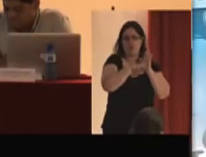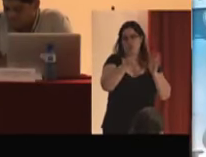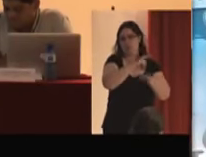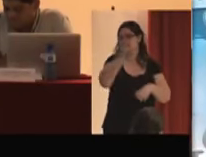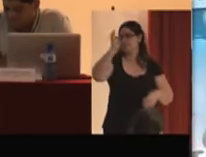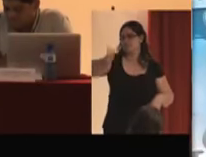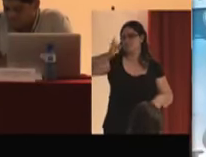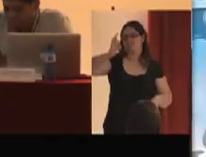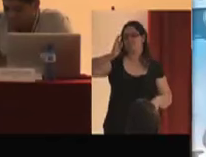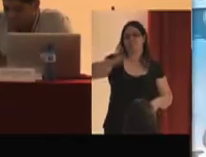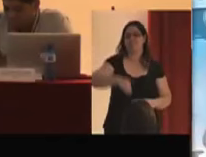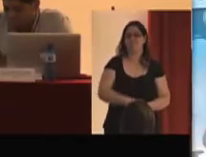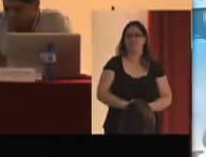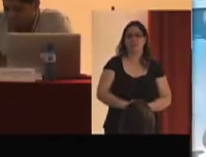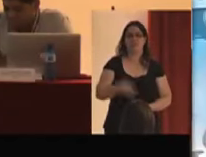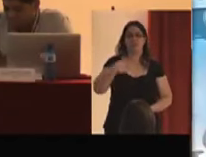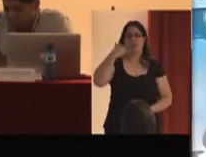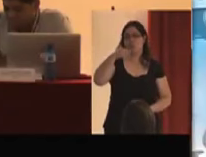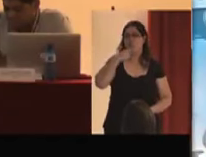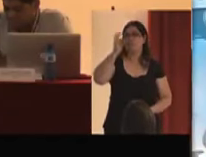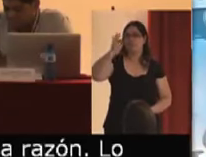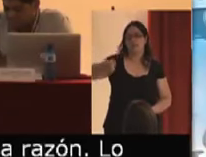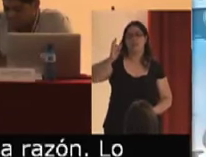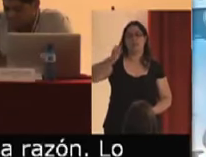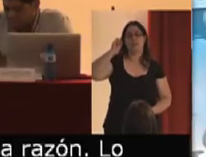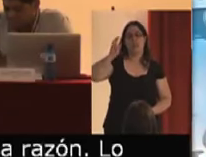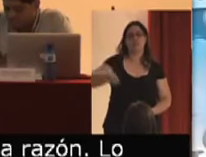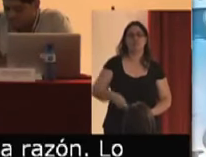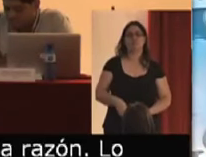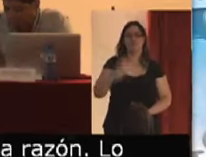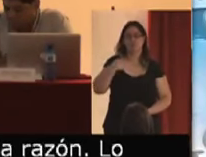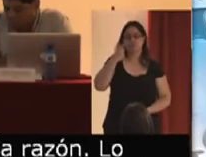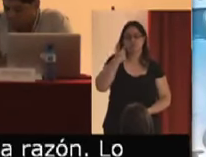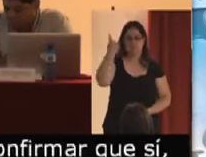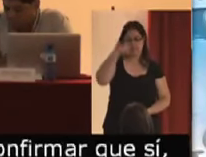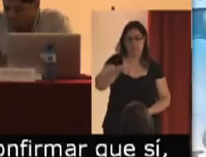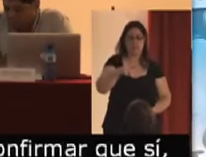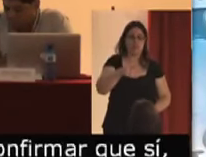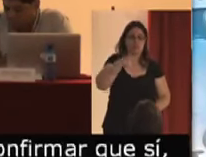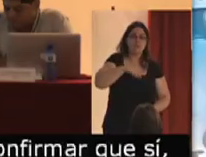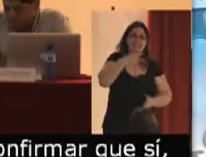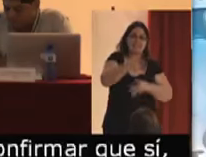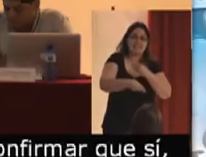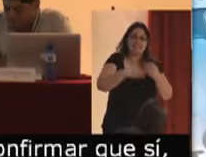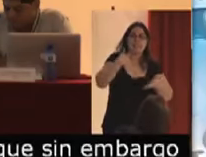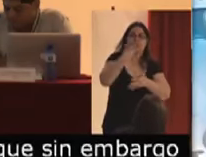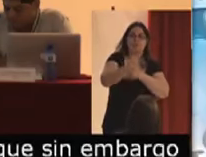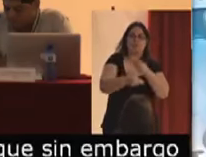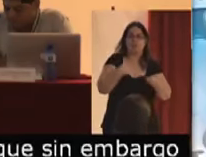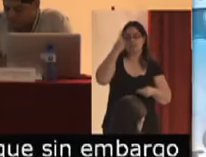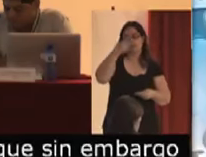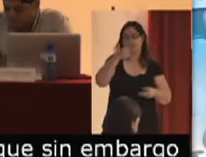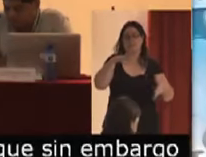jack. And you're totally right. The only thing that I can do is confirm that we have detected that problem and that we would